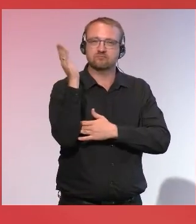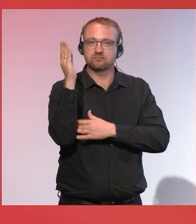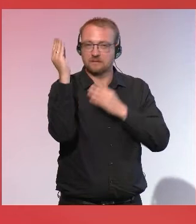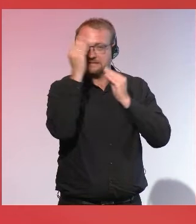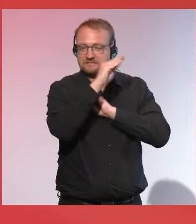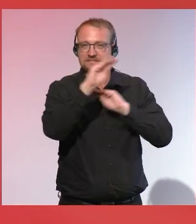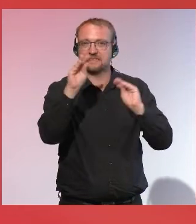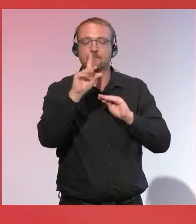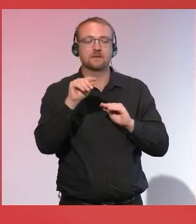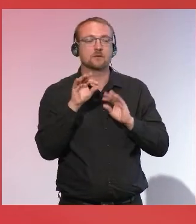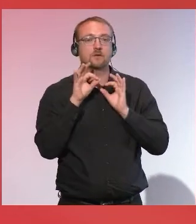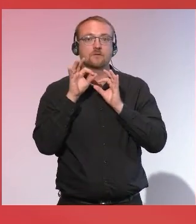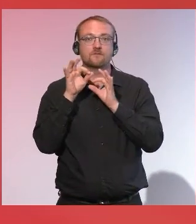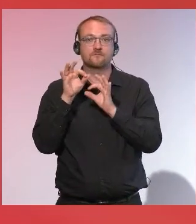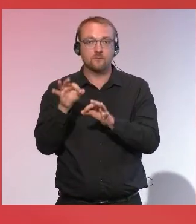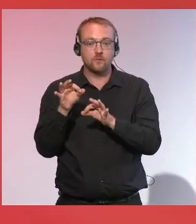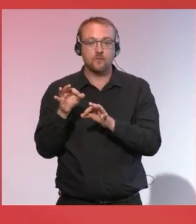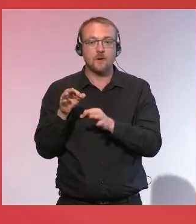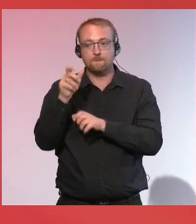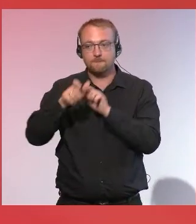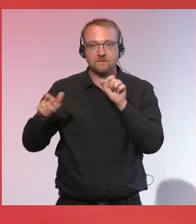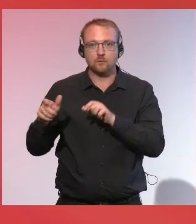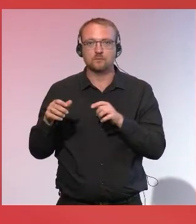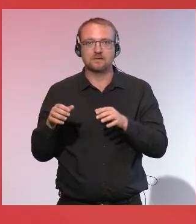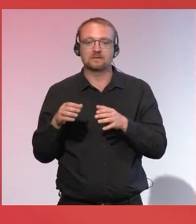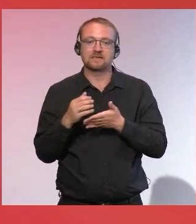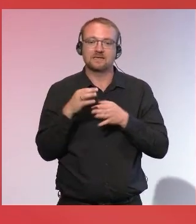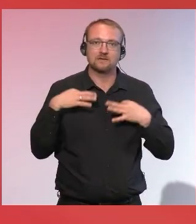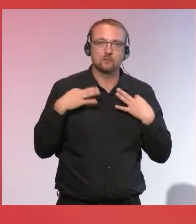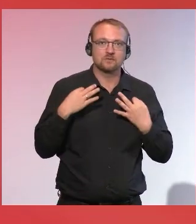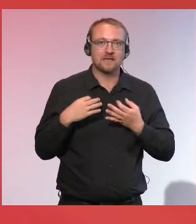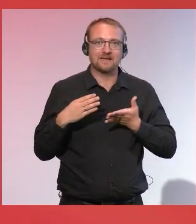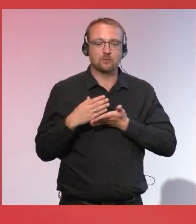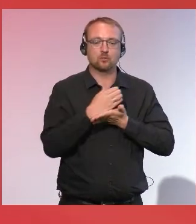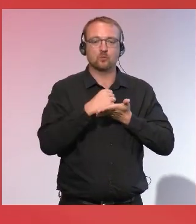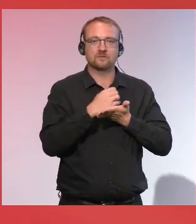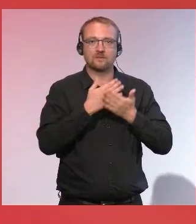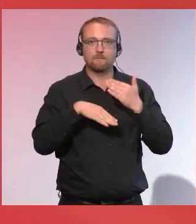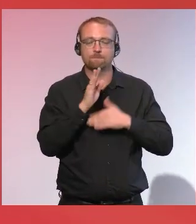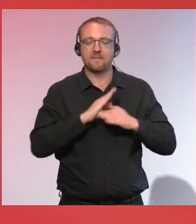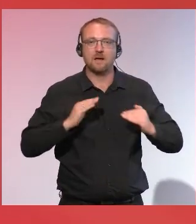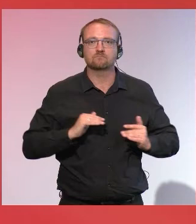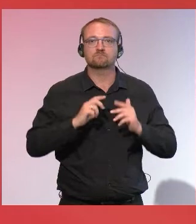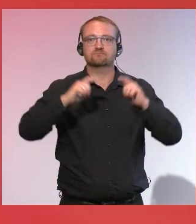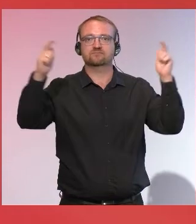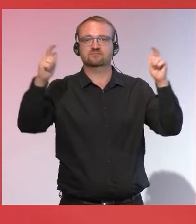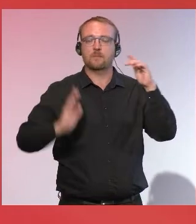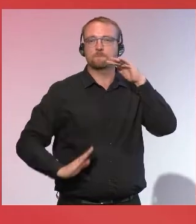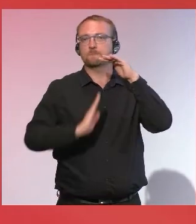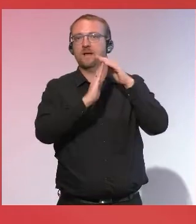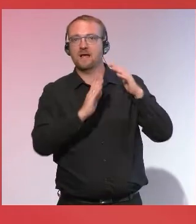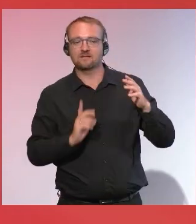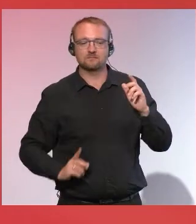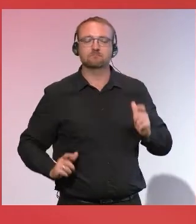keep an eye on the negative effects or the possible negative effects. And again, when developing and implementing measures, we need to be there at